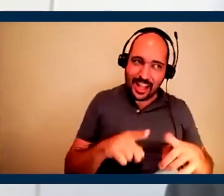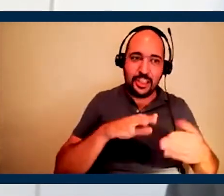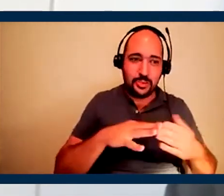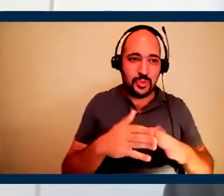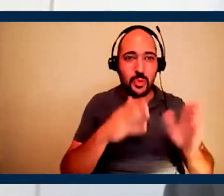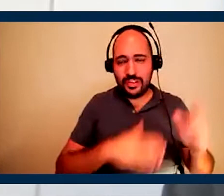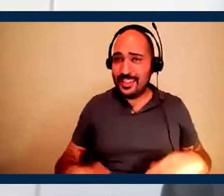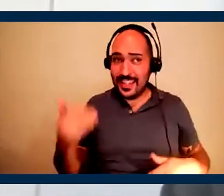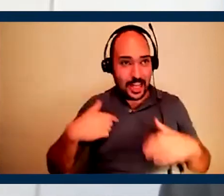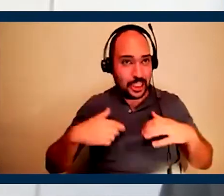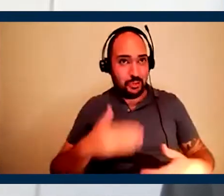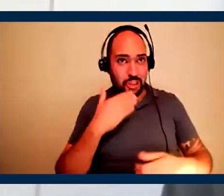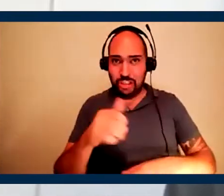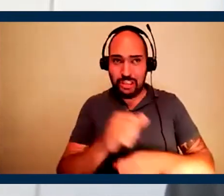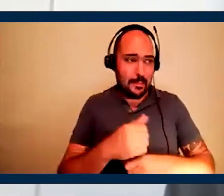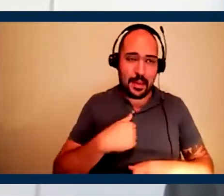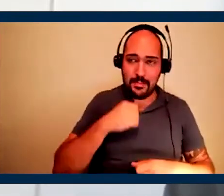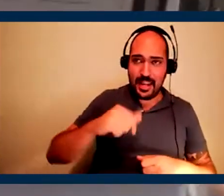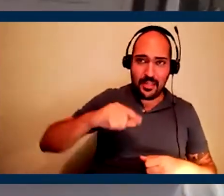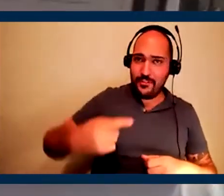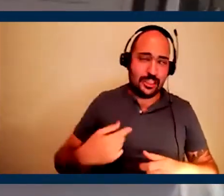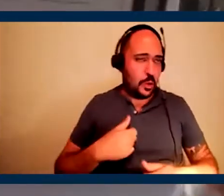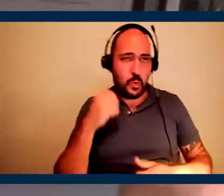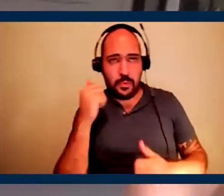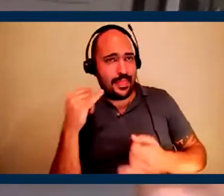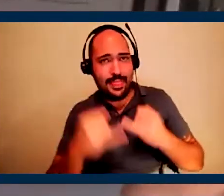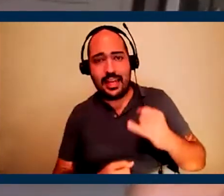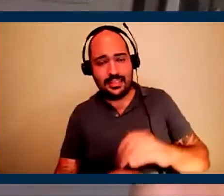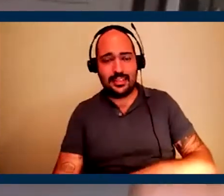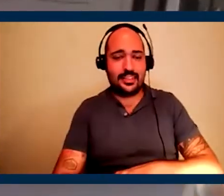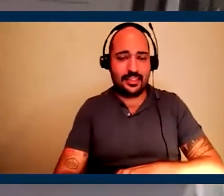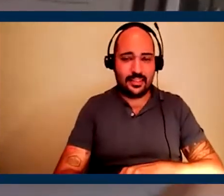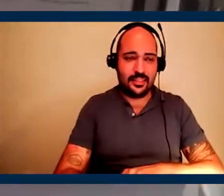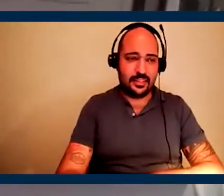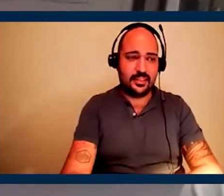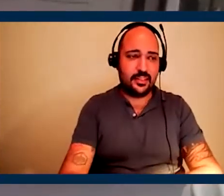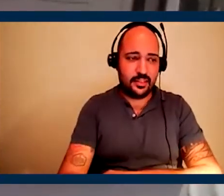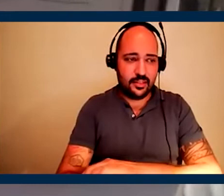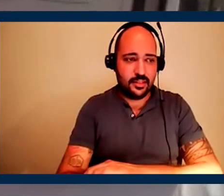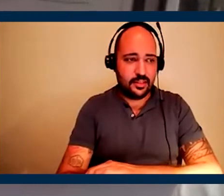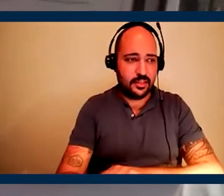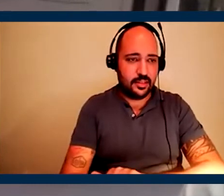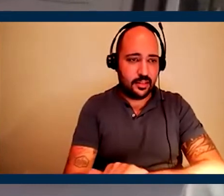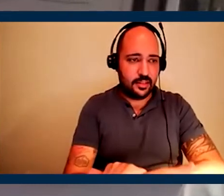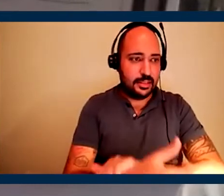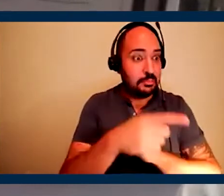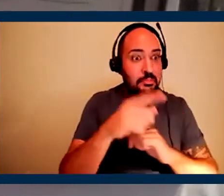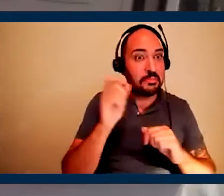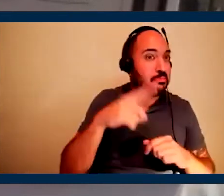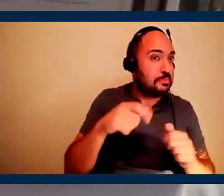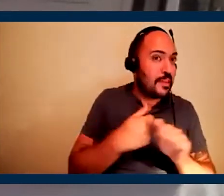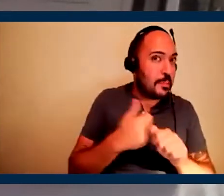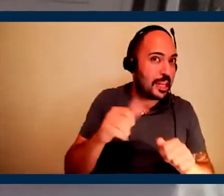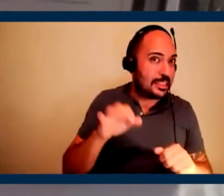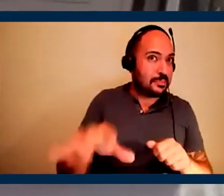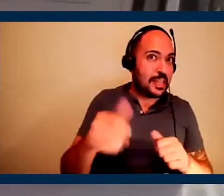good job, I definitely won't be the last. Actually, I have another follow-up question for you real quickly. Any tips that you have for any community organizers who might be